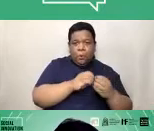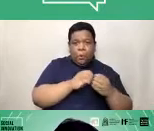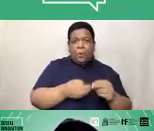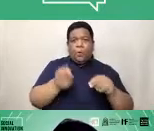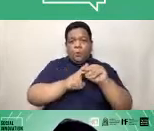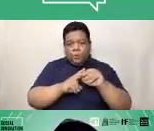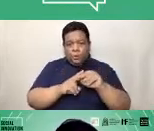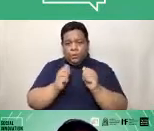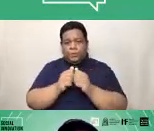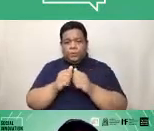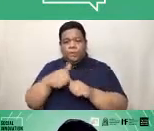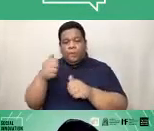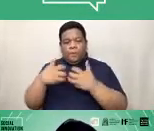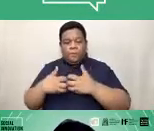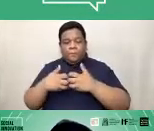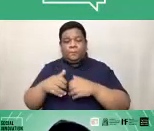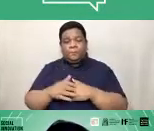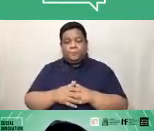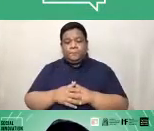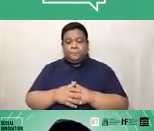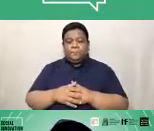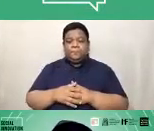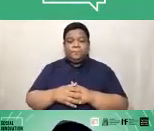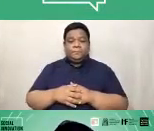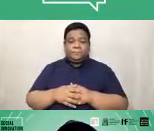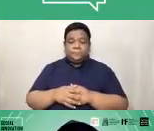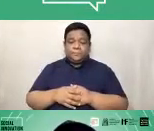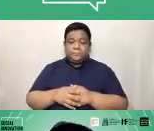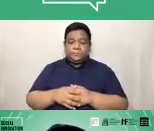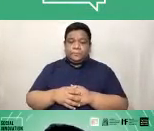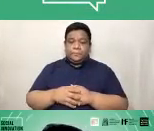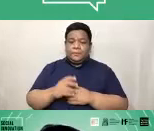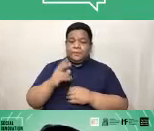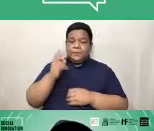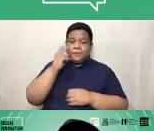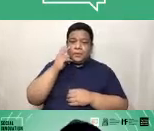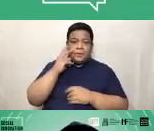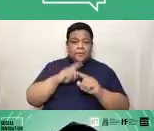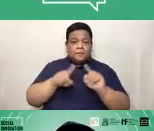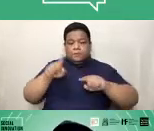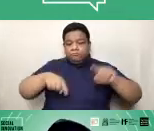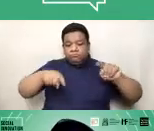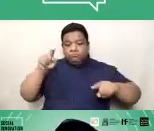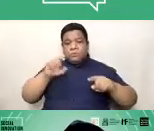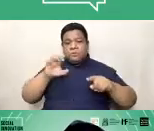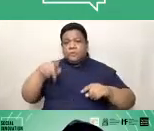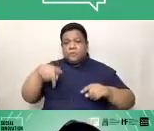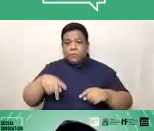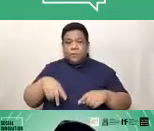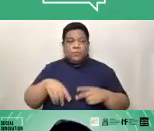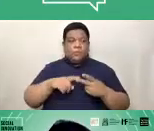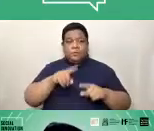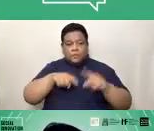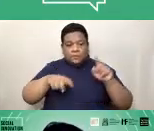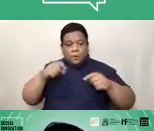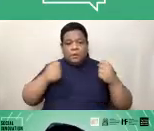technologies. And when you take, right, we talk about individual parts, like an individual cell phone, an individual car,